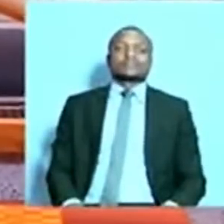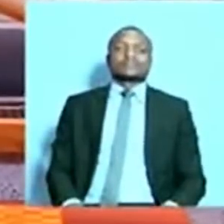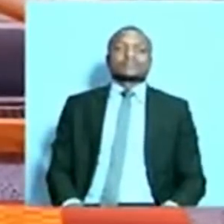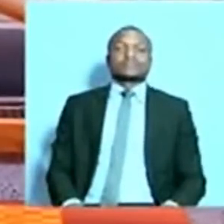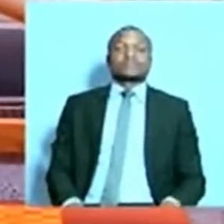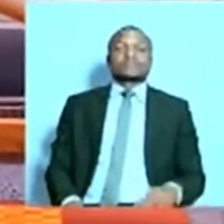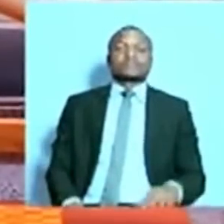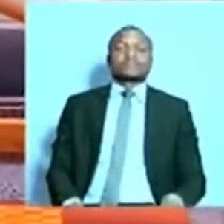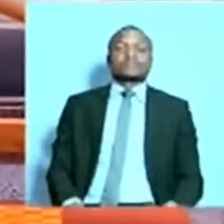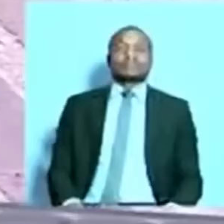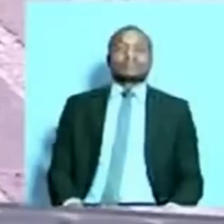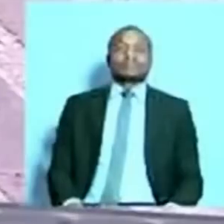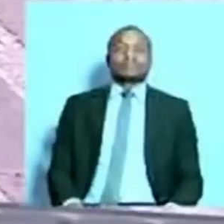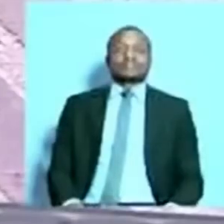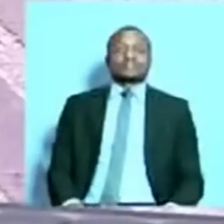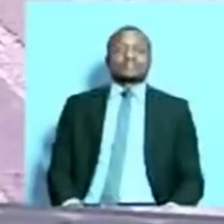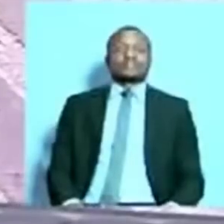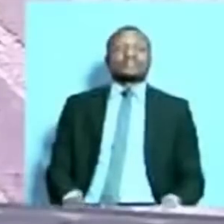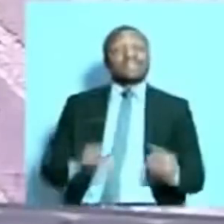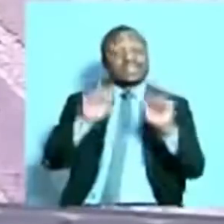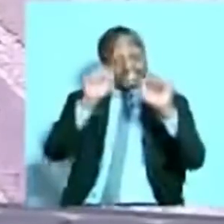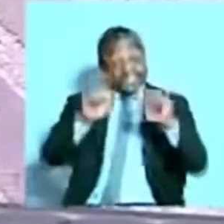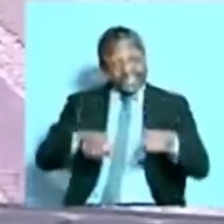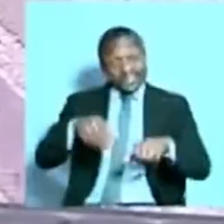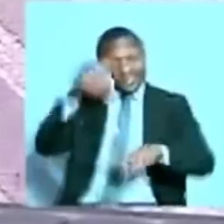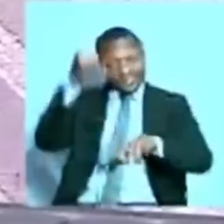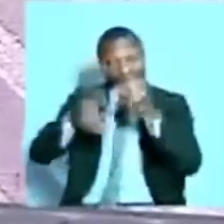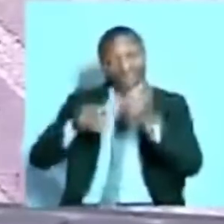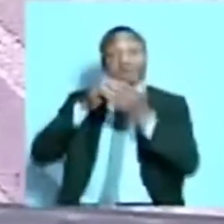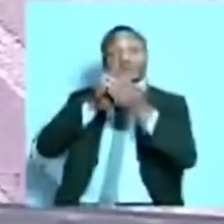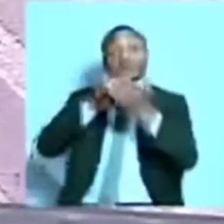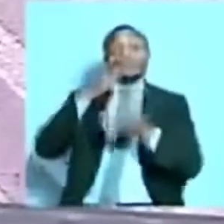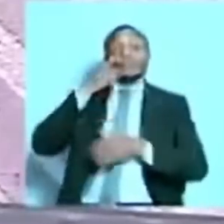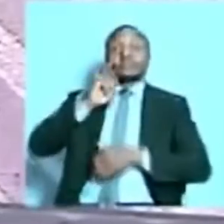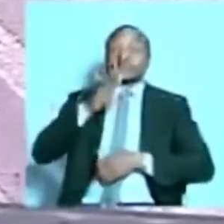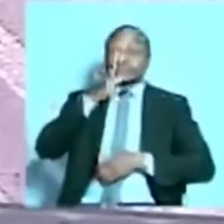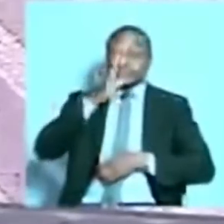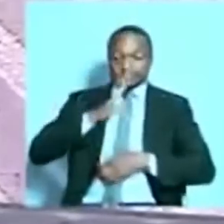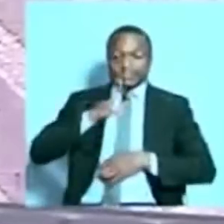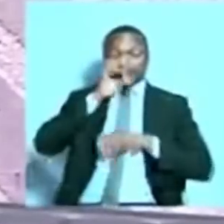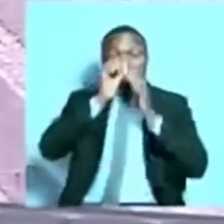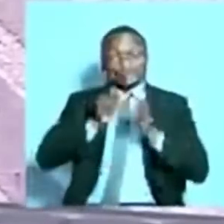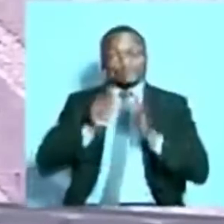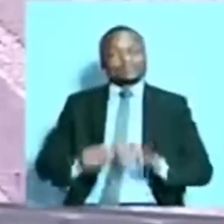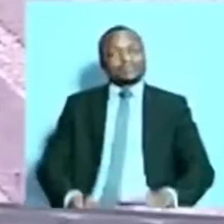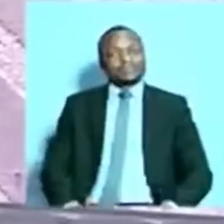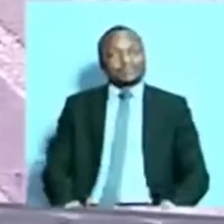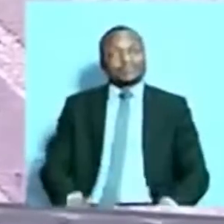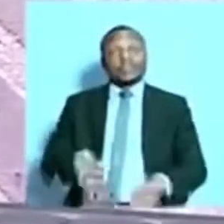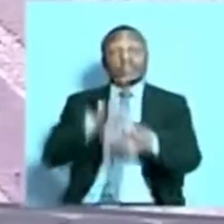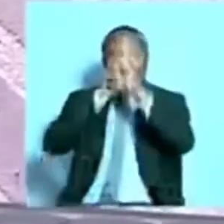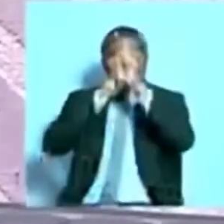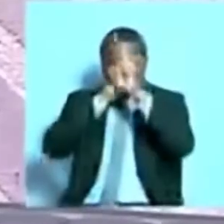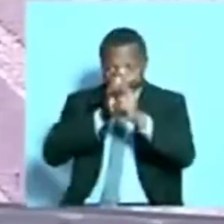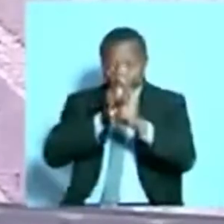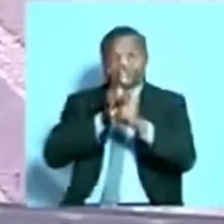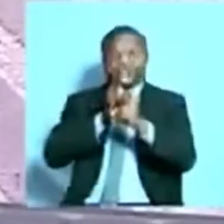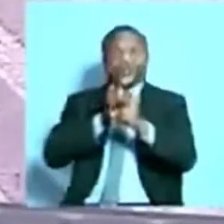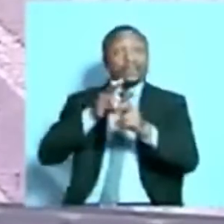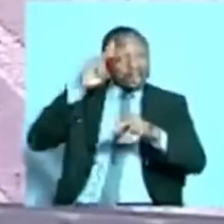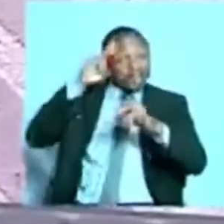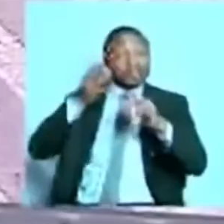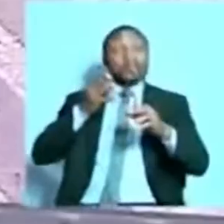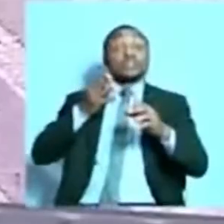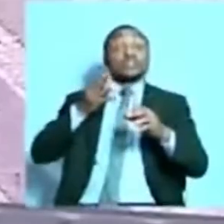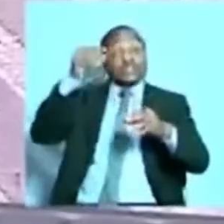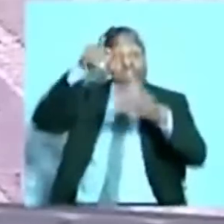Thank you, Madam. Let me conclude my point of order. Madam Speaker, is the Honorable